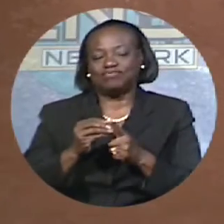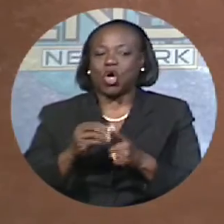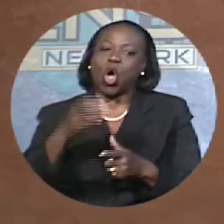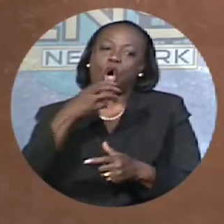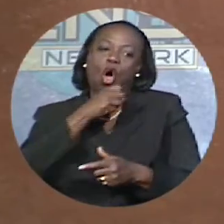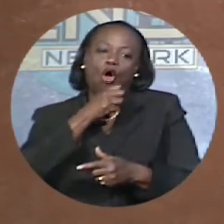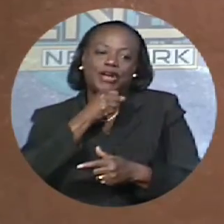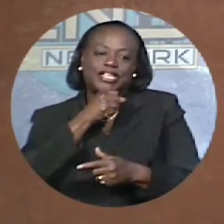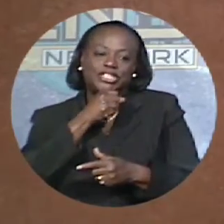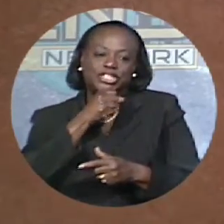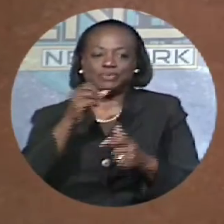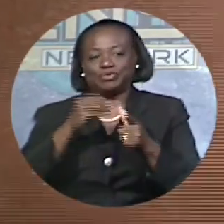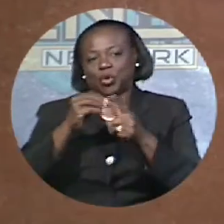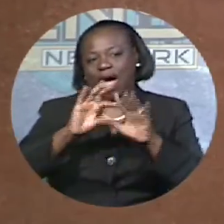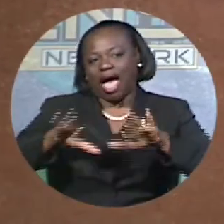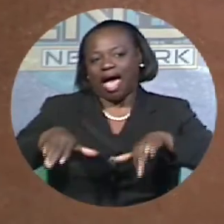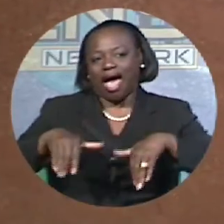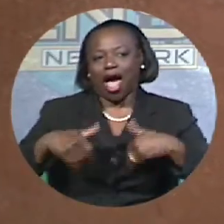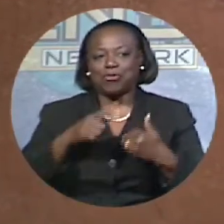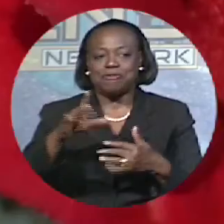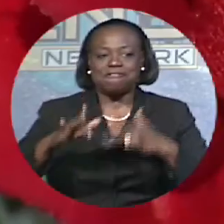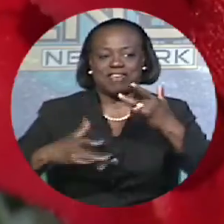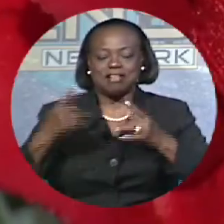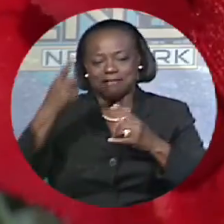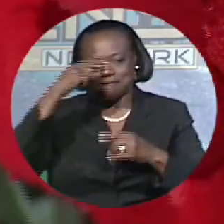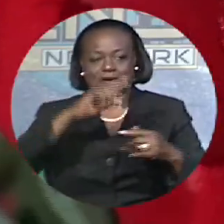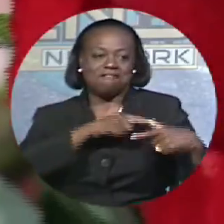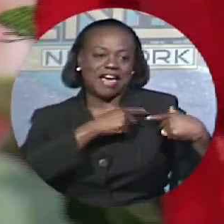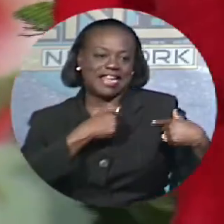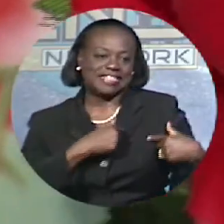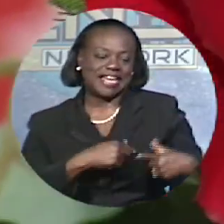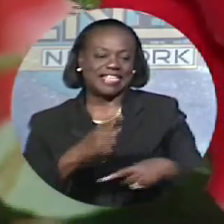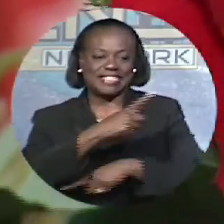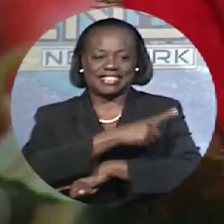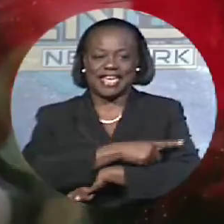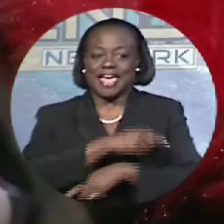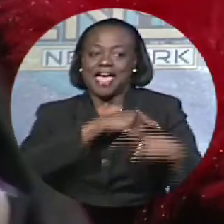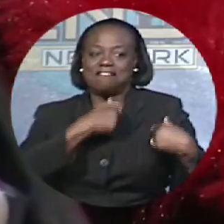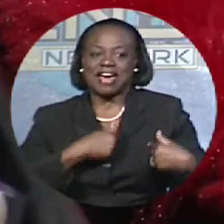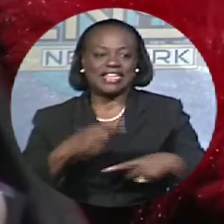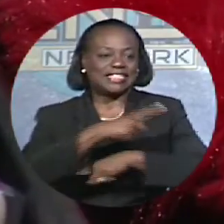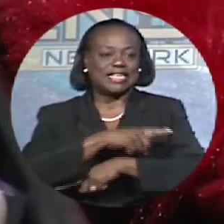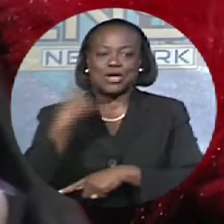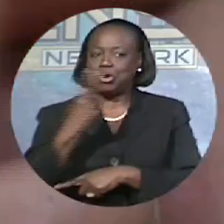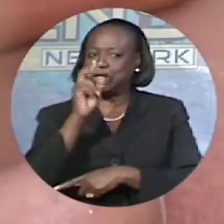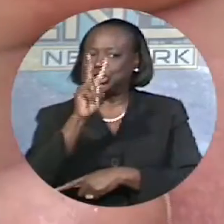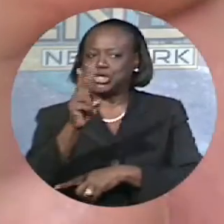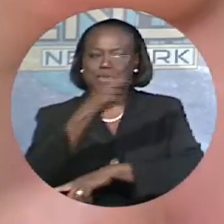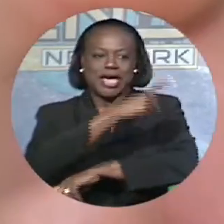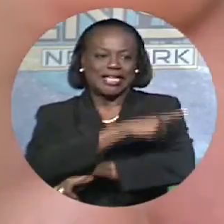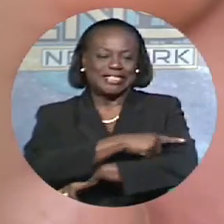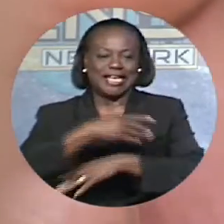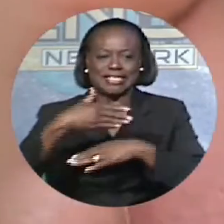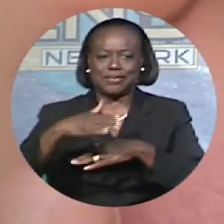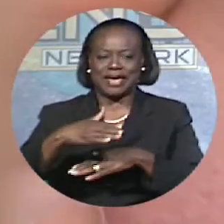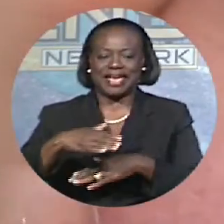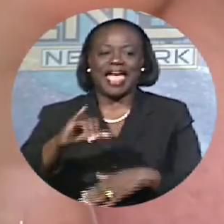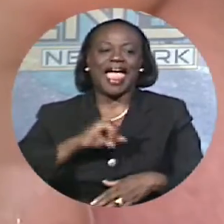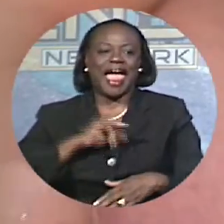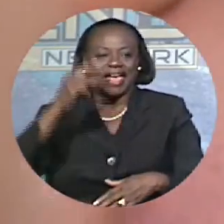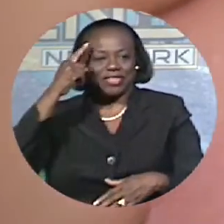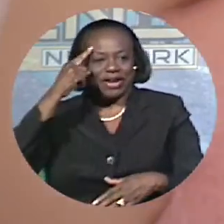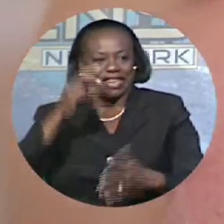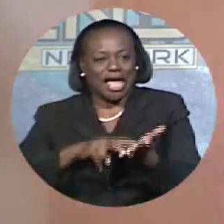or pretty much however you feel for Valentine's Day. Valentine's Day is just 2 days away. I thought I'd get the jump on